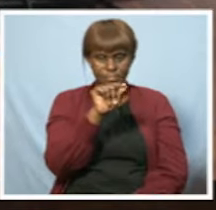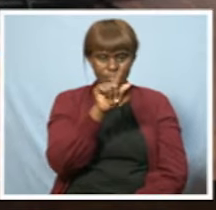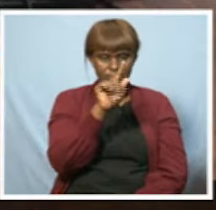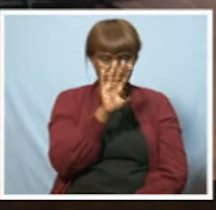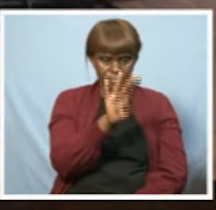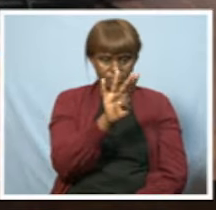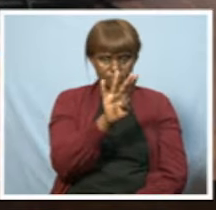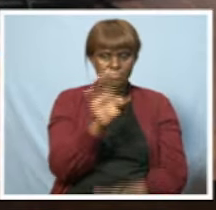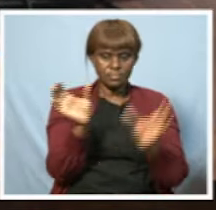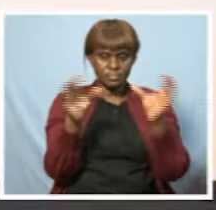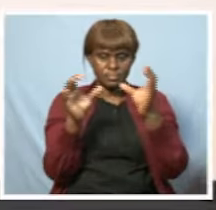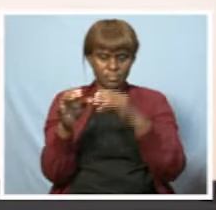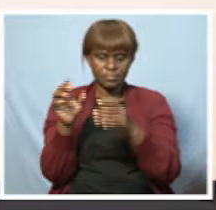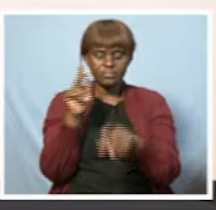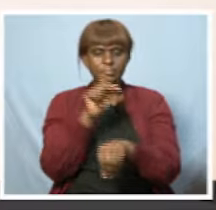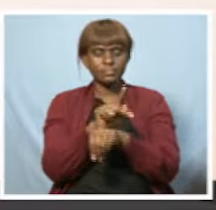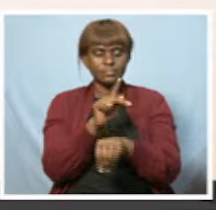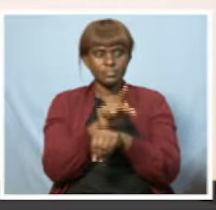2024 community projects.